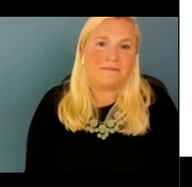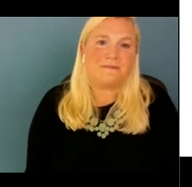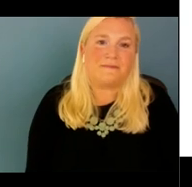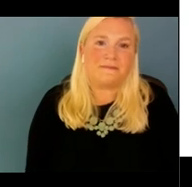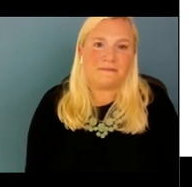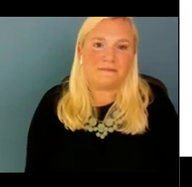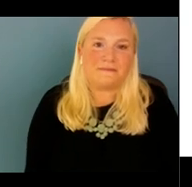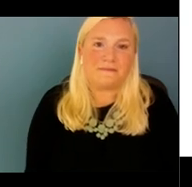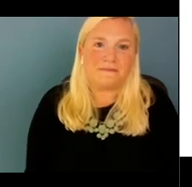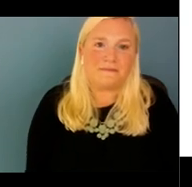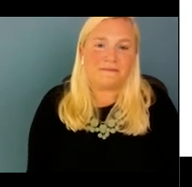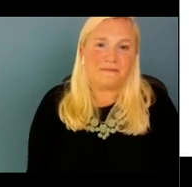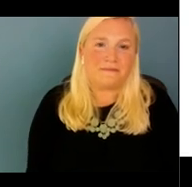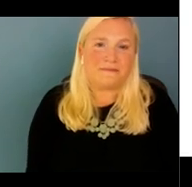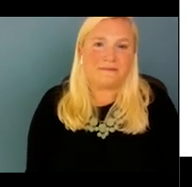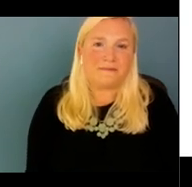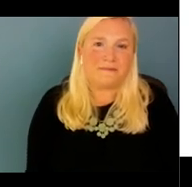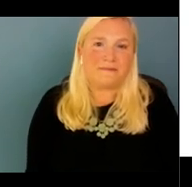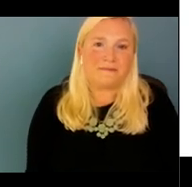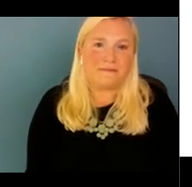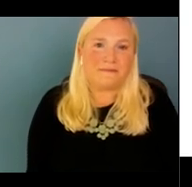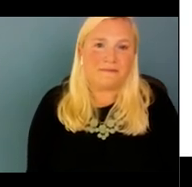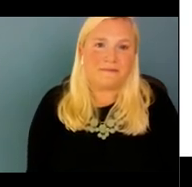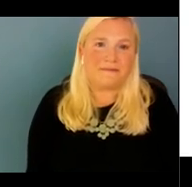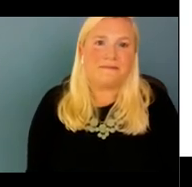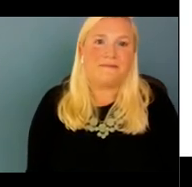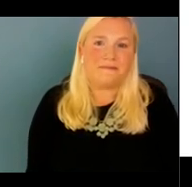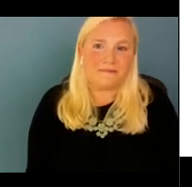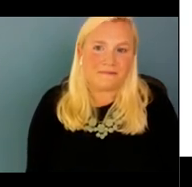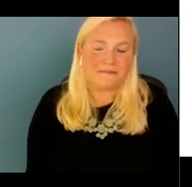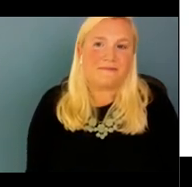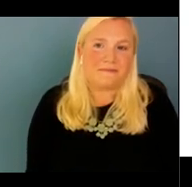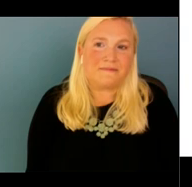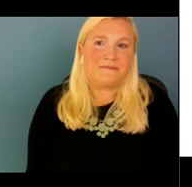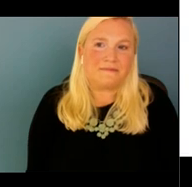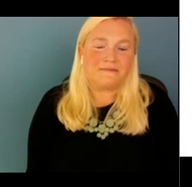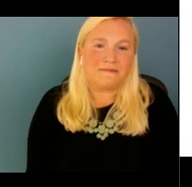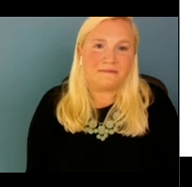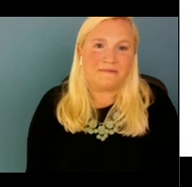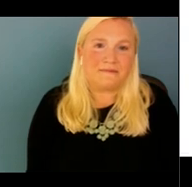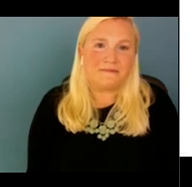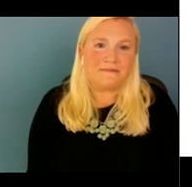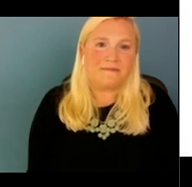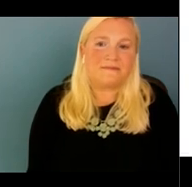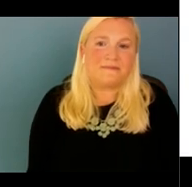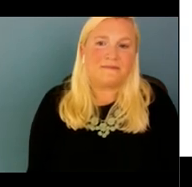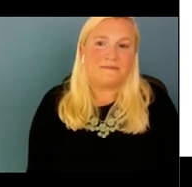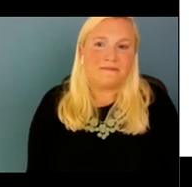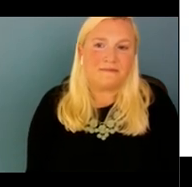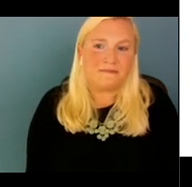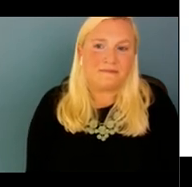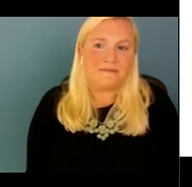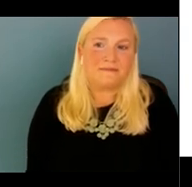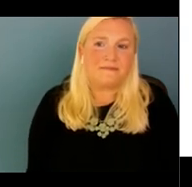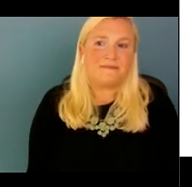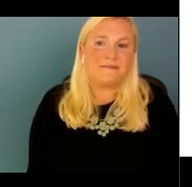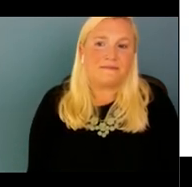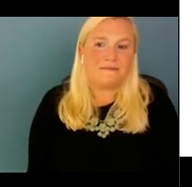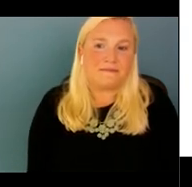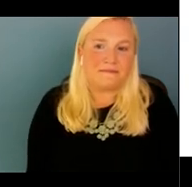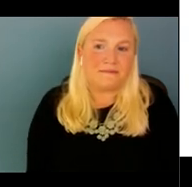grow through that stuttering and ultimately go on to not stutter. A belief in the importance of communication, a belief